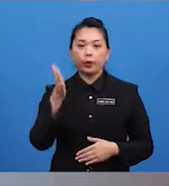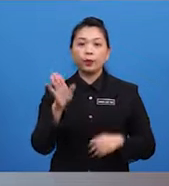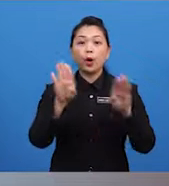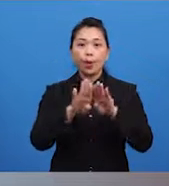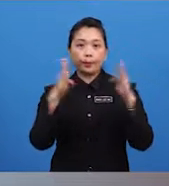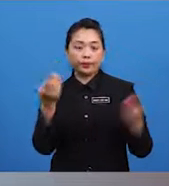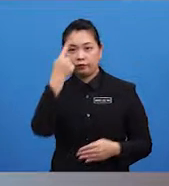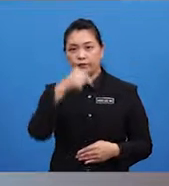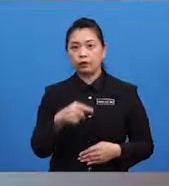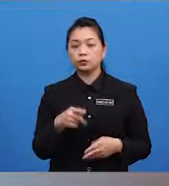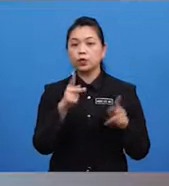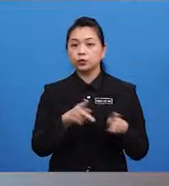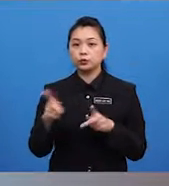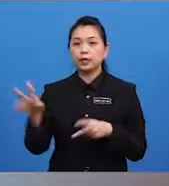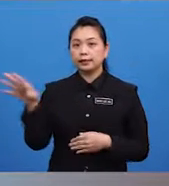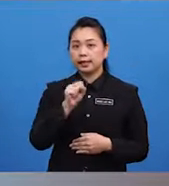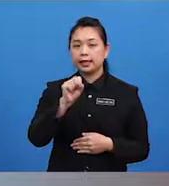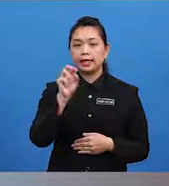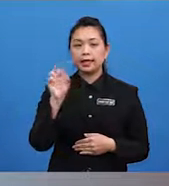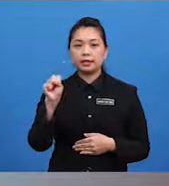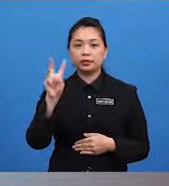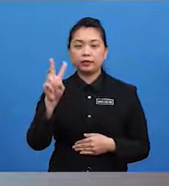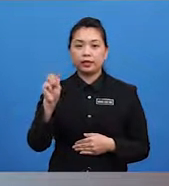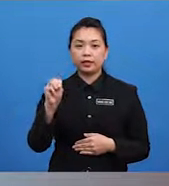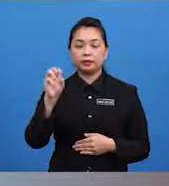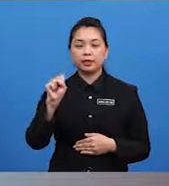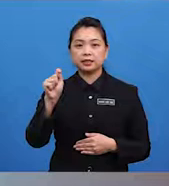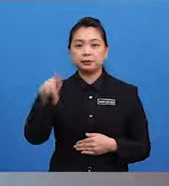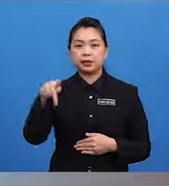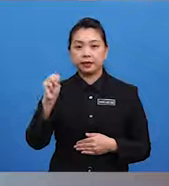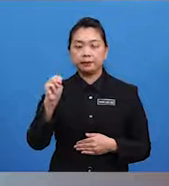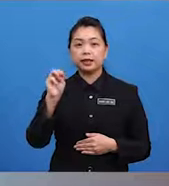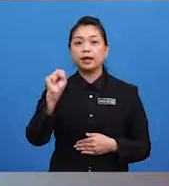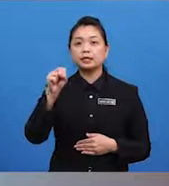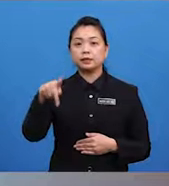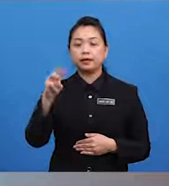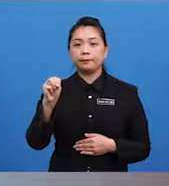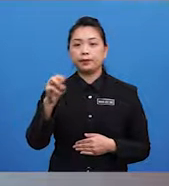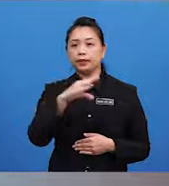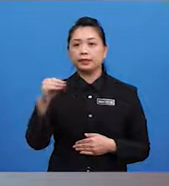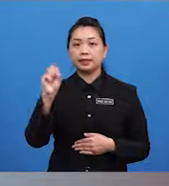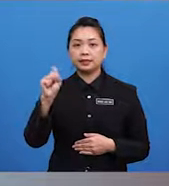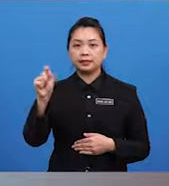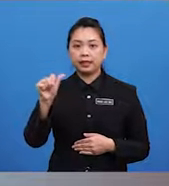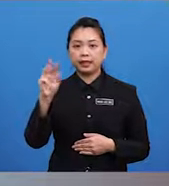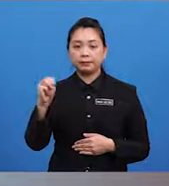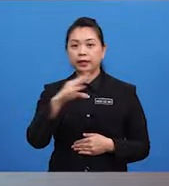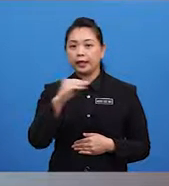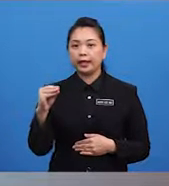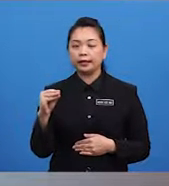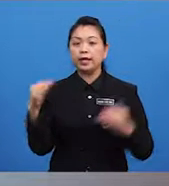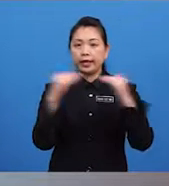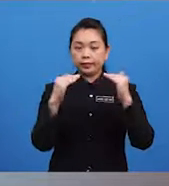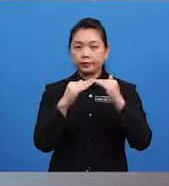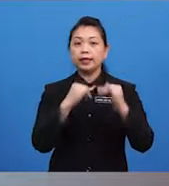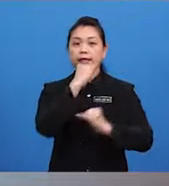for students taking SVM, STPM, SPM and STAM and